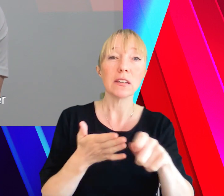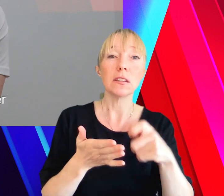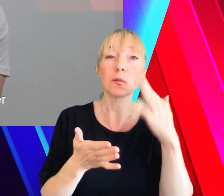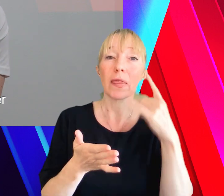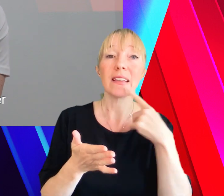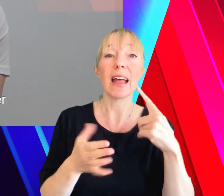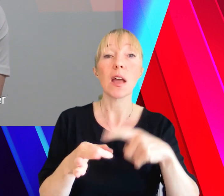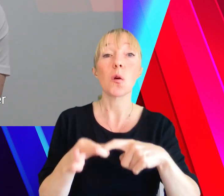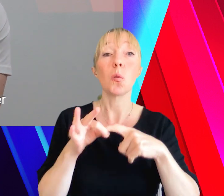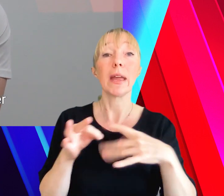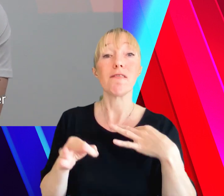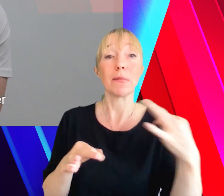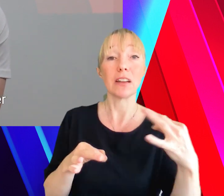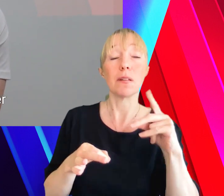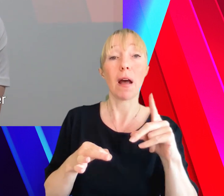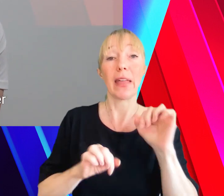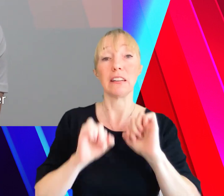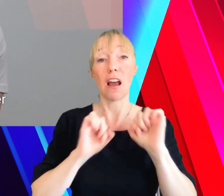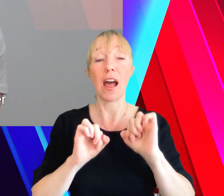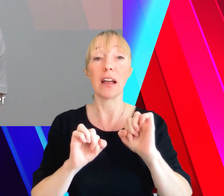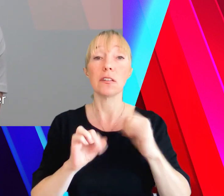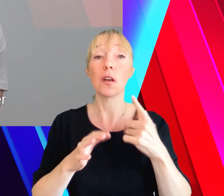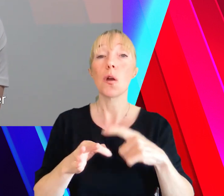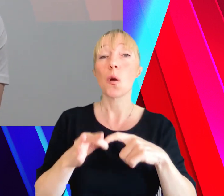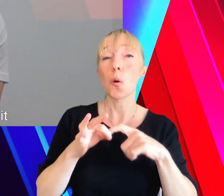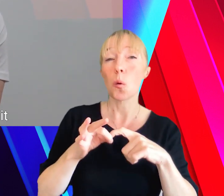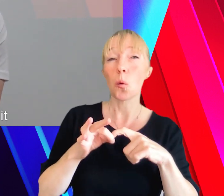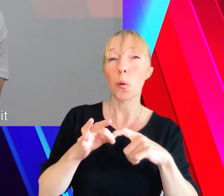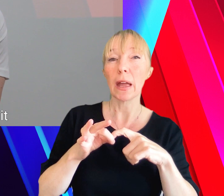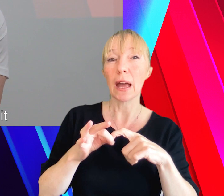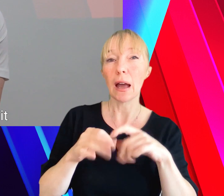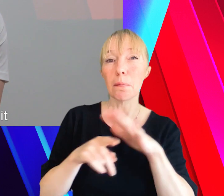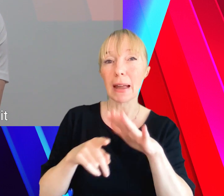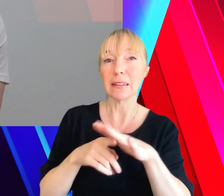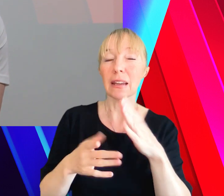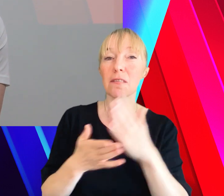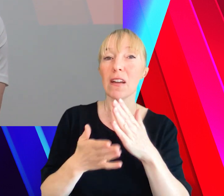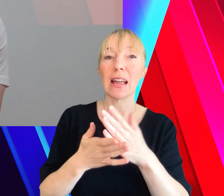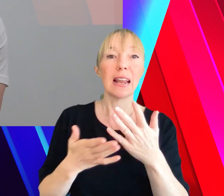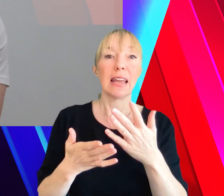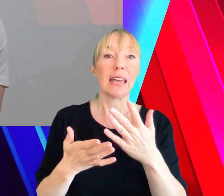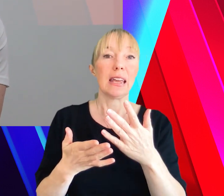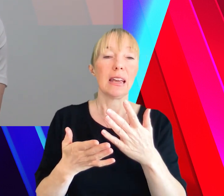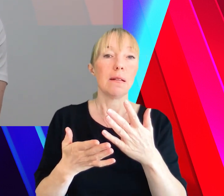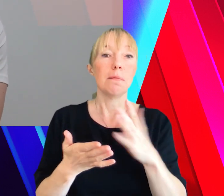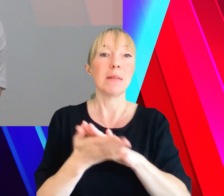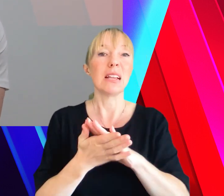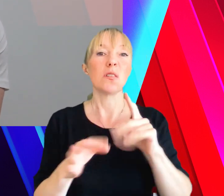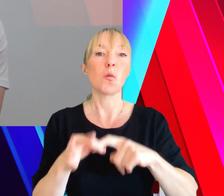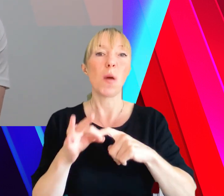what writers, when they kind of suggest queer representation but actually deny it. And when queer baiting is used, what it does, it actually invalidates